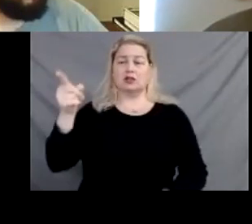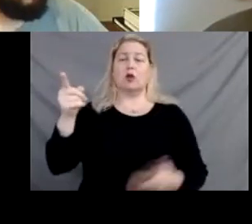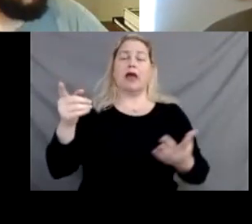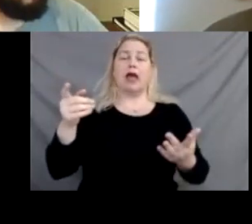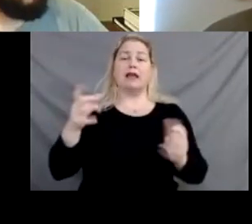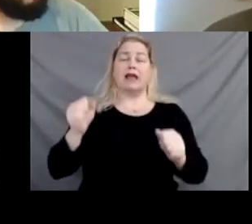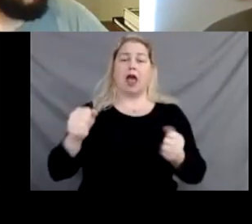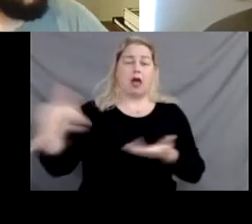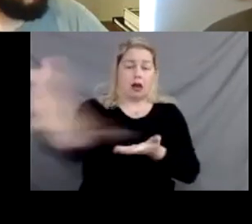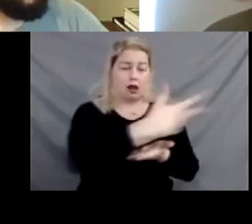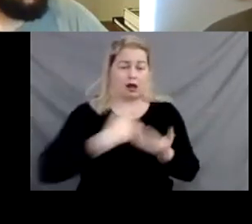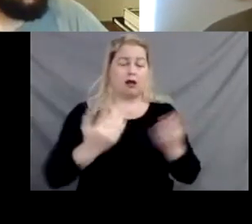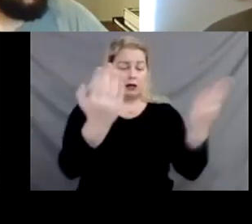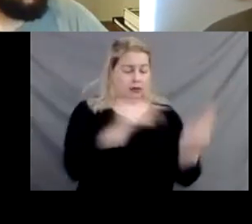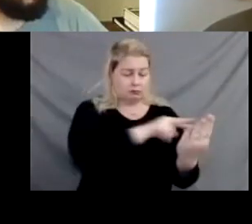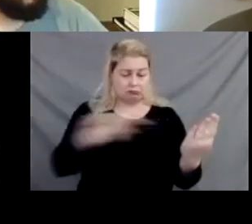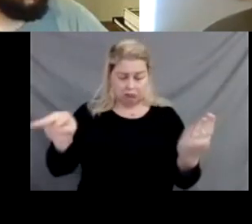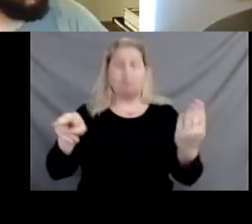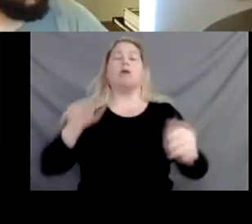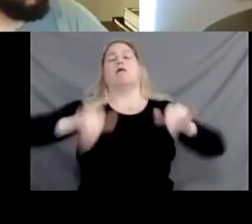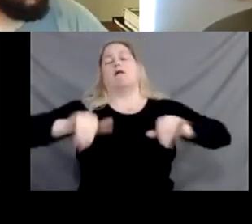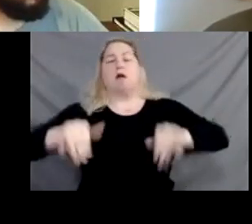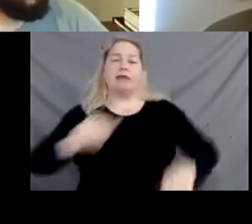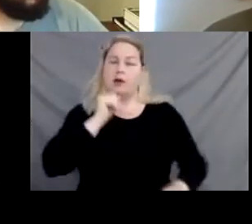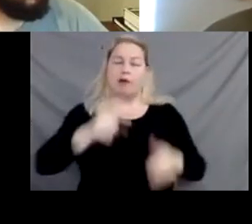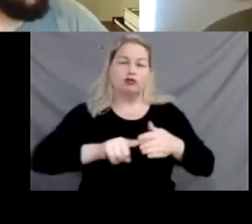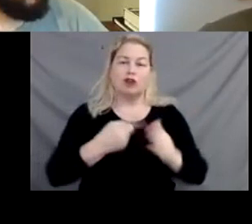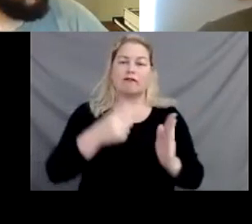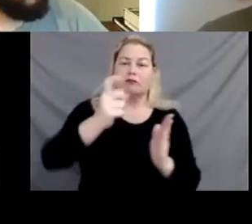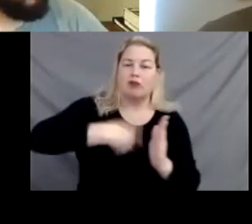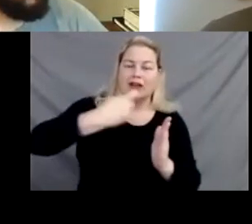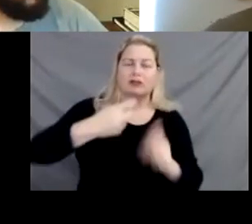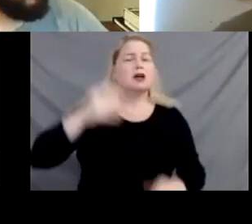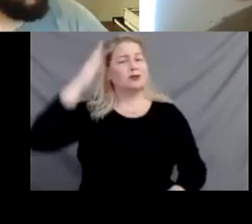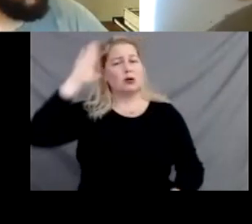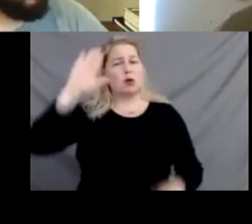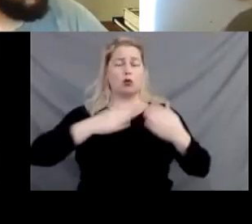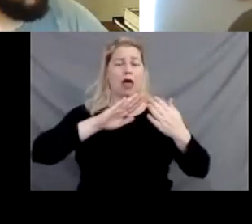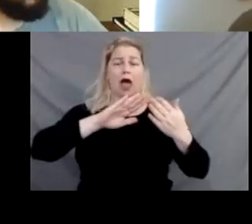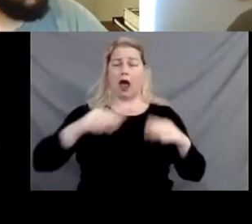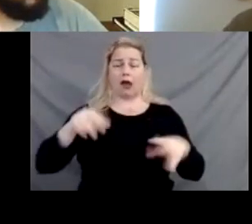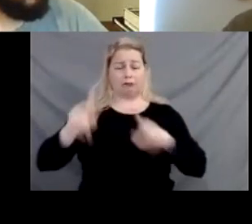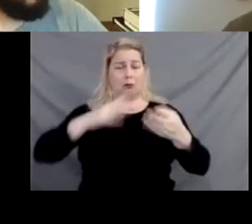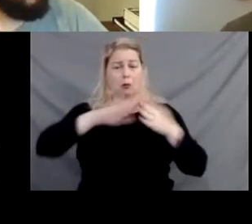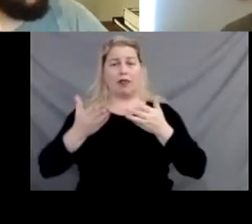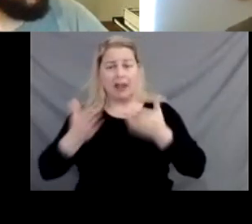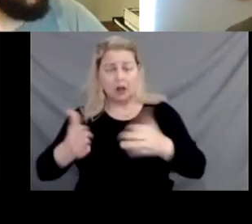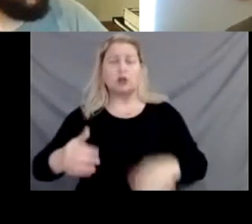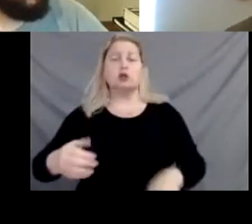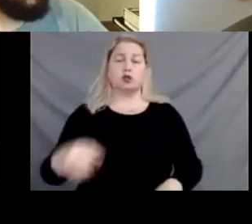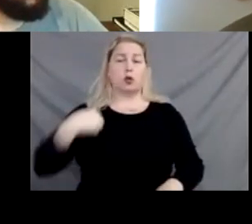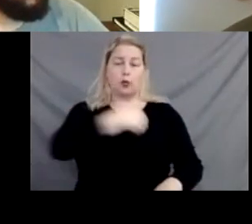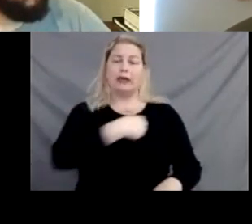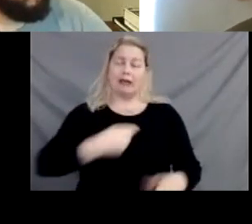zero, knowing that citizens' voices are there and it make it possible for them to go faster toward